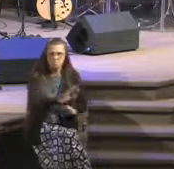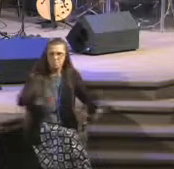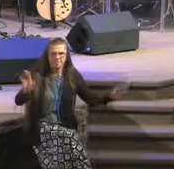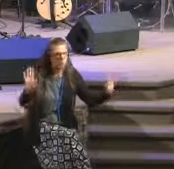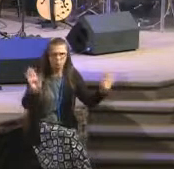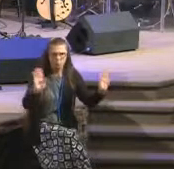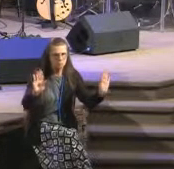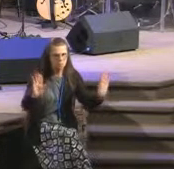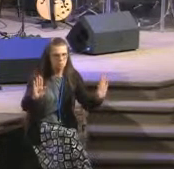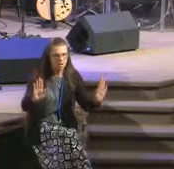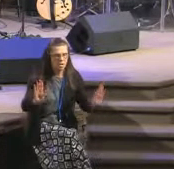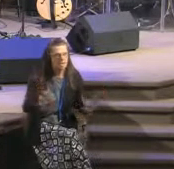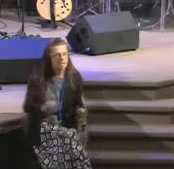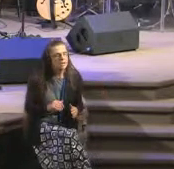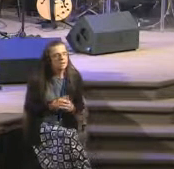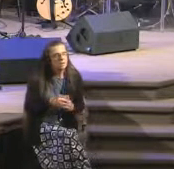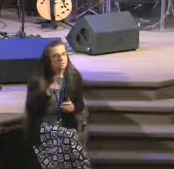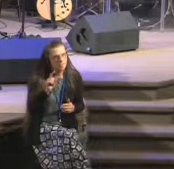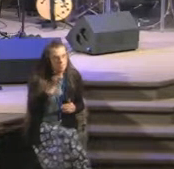country. And so